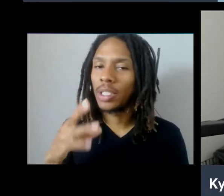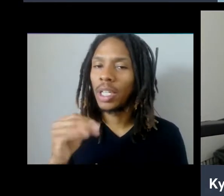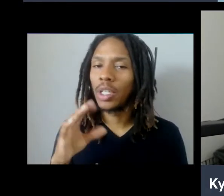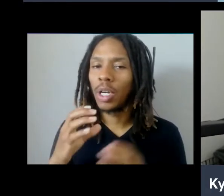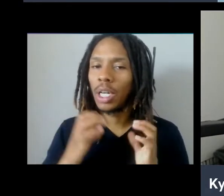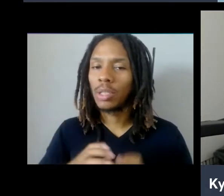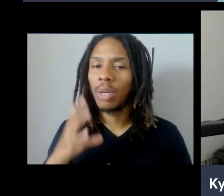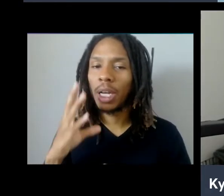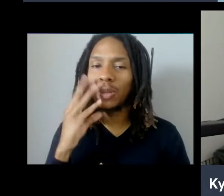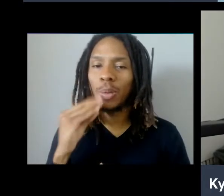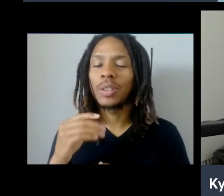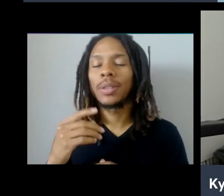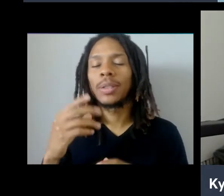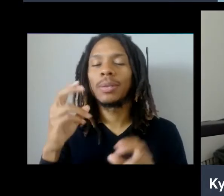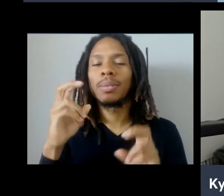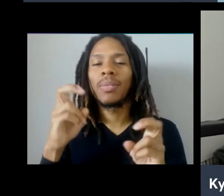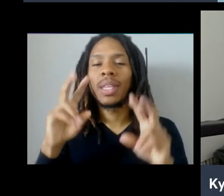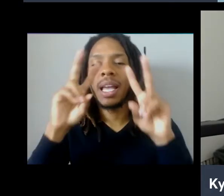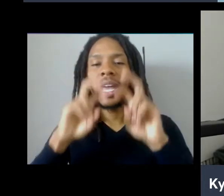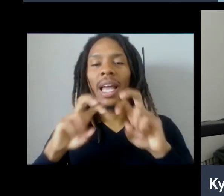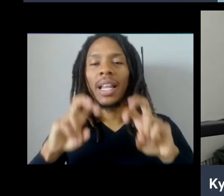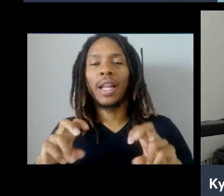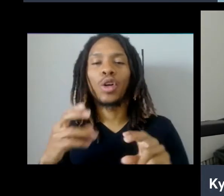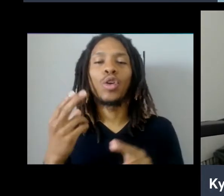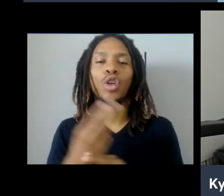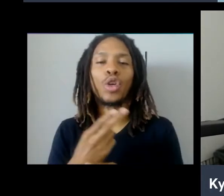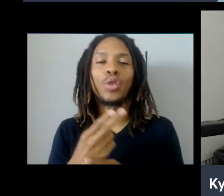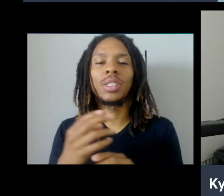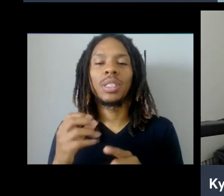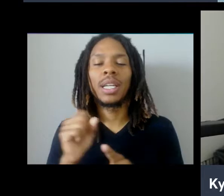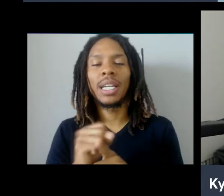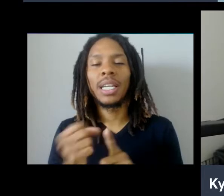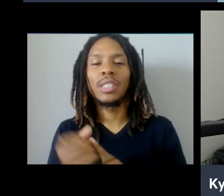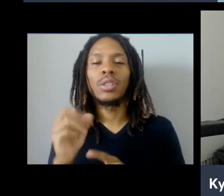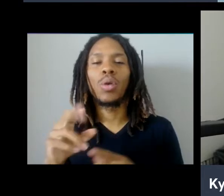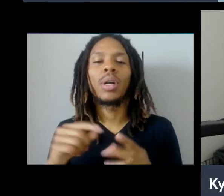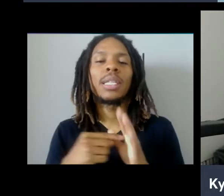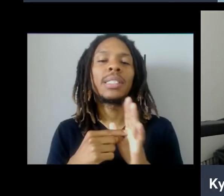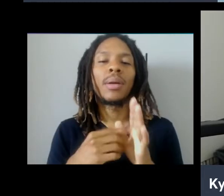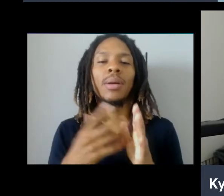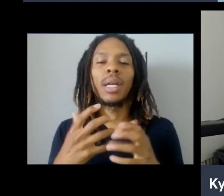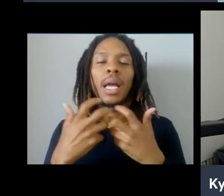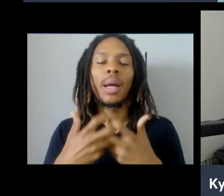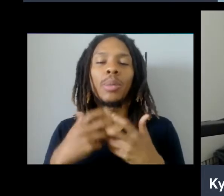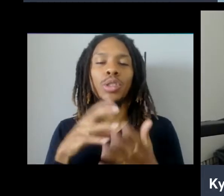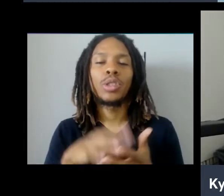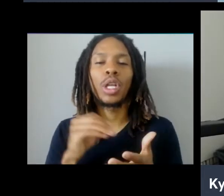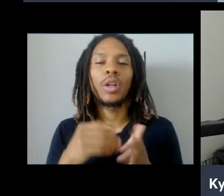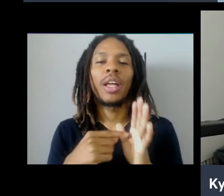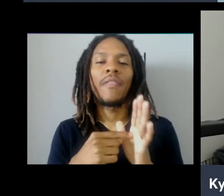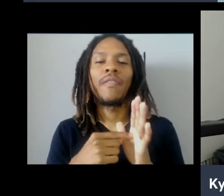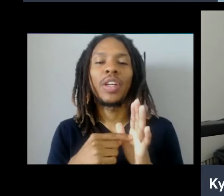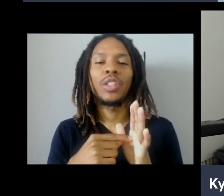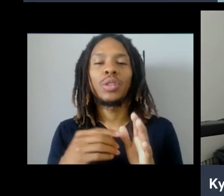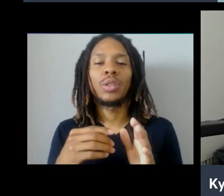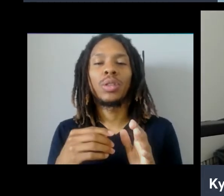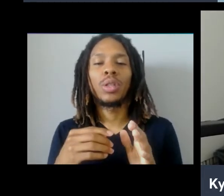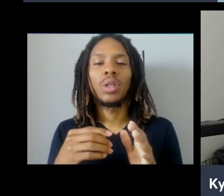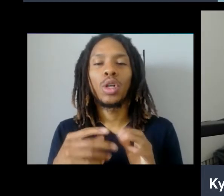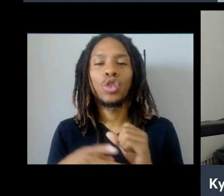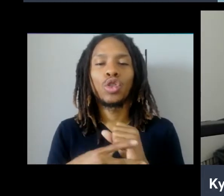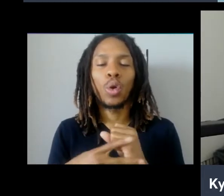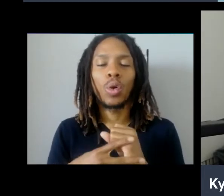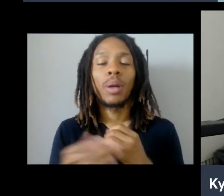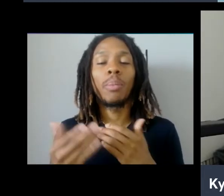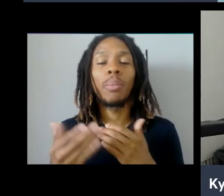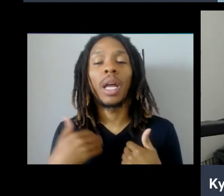of analytical use cases, or for example, a machine learning feature store, right? So there might be use cases where you want to